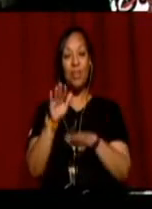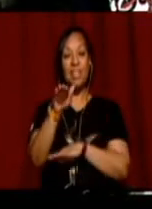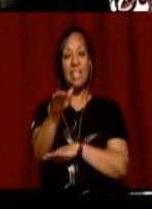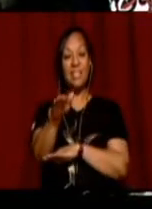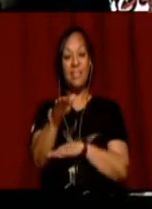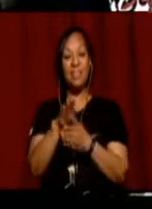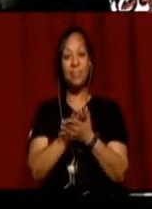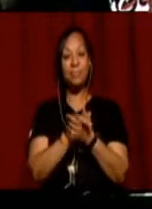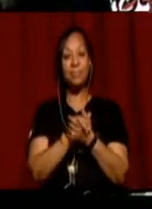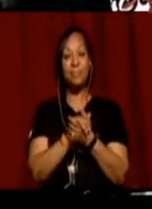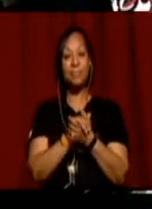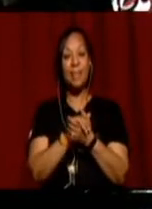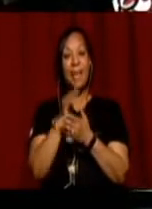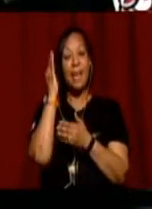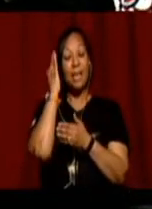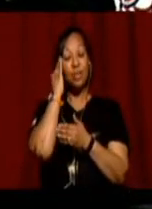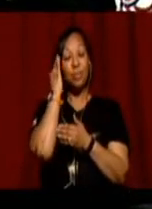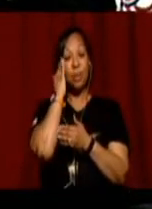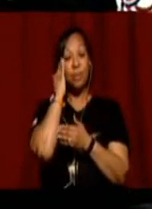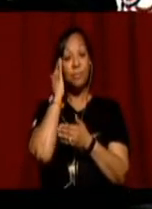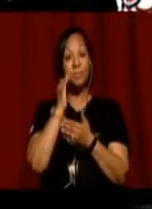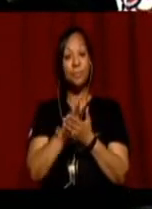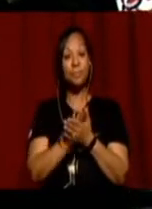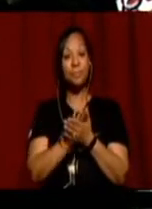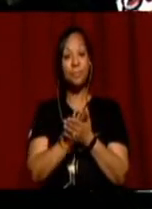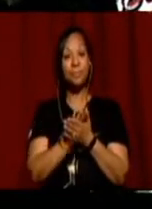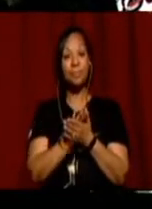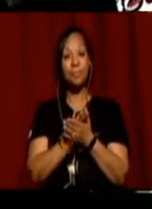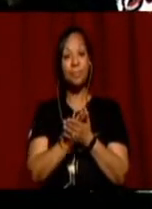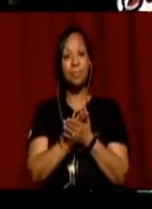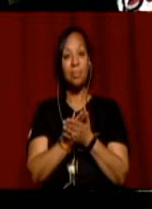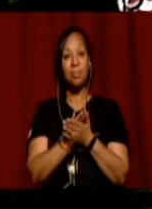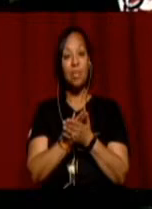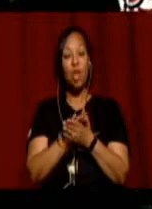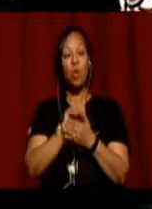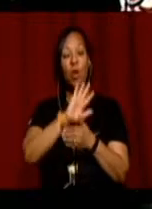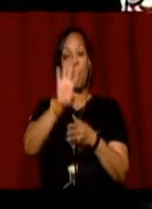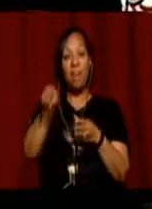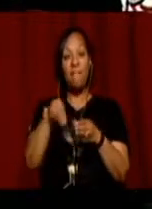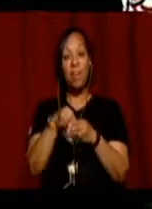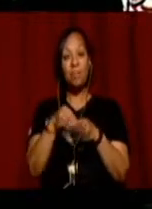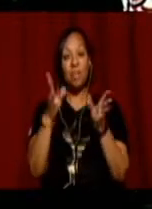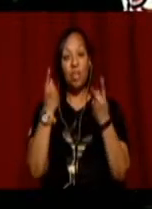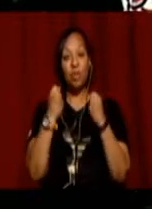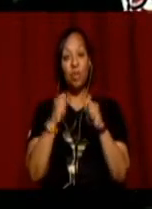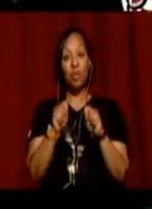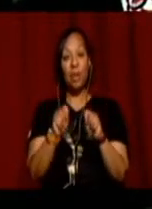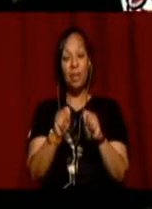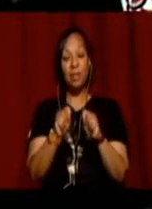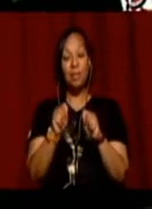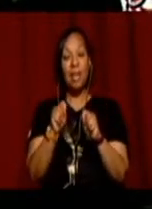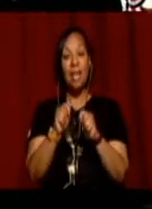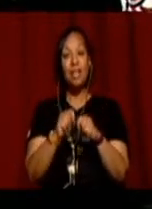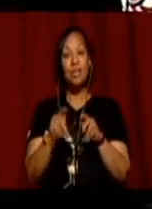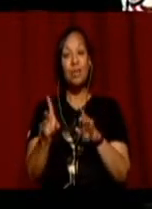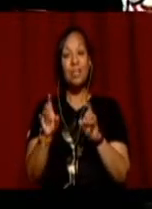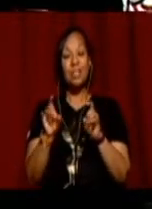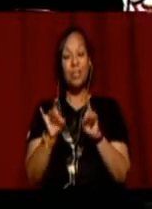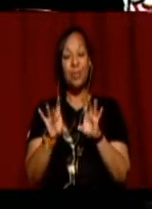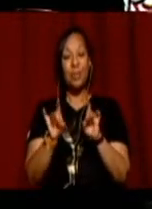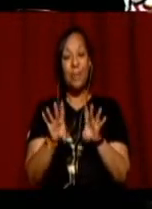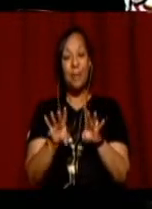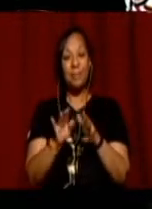evening. As you know, we are deeply involved in trying to deal with the pandemic.